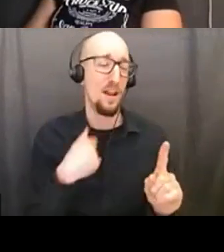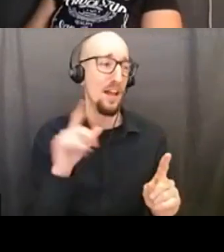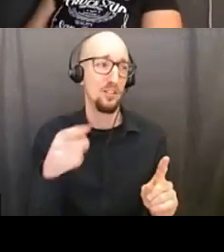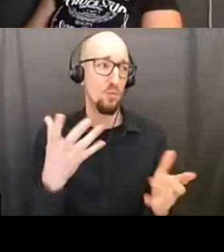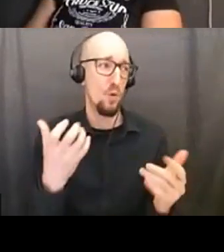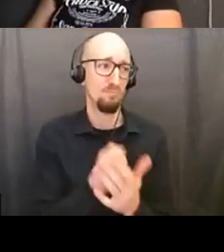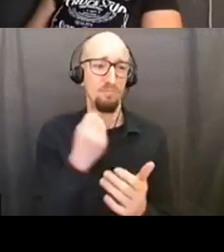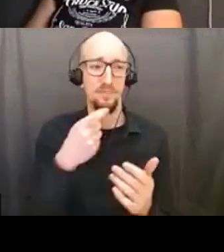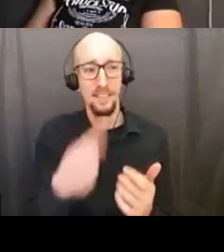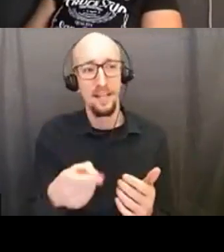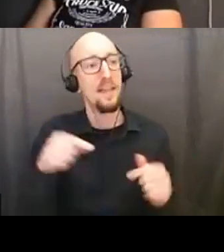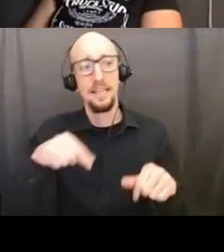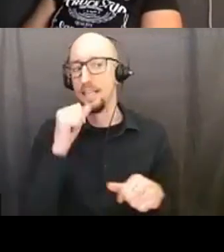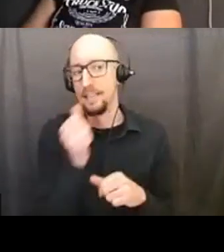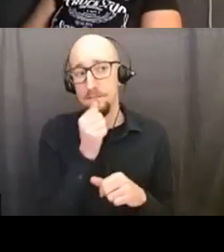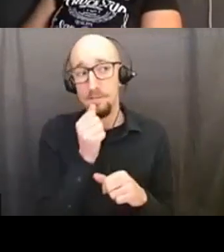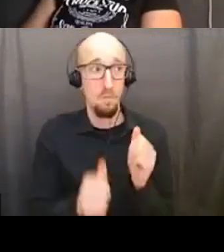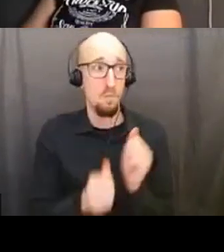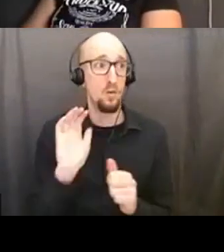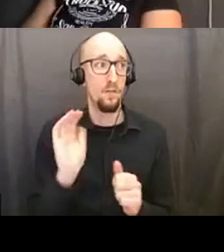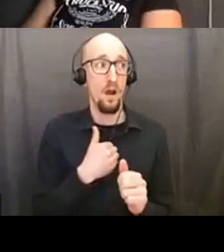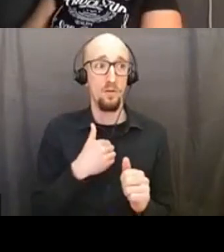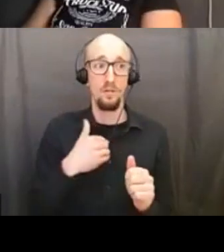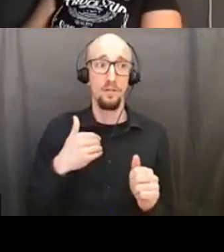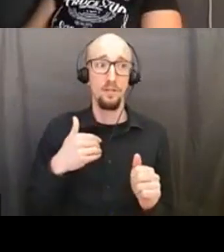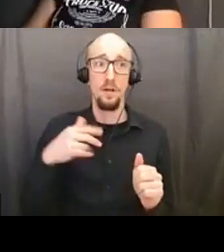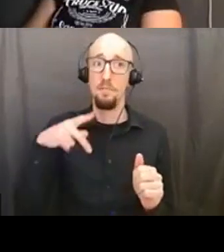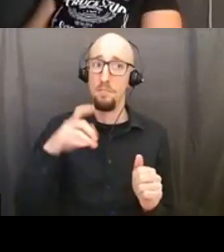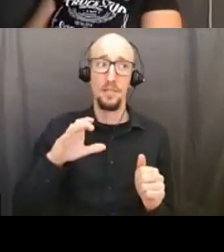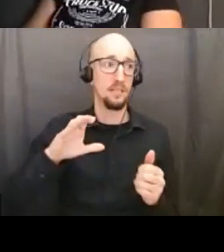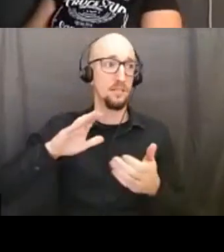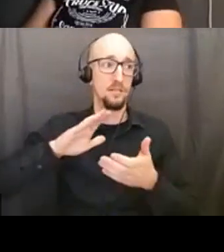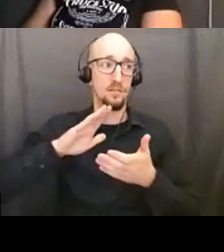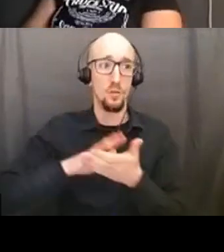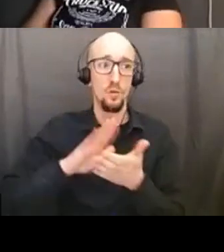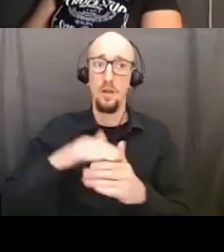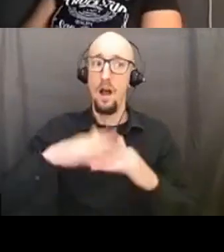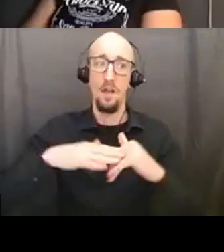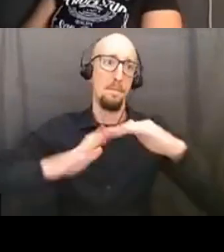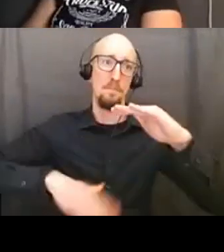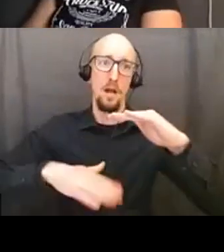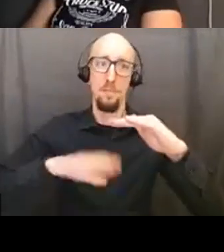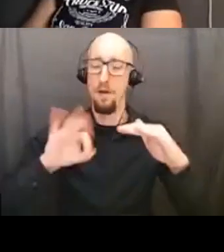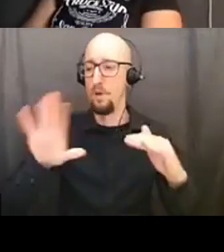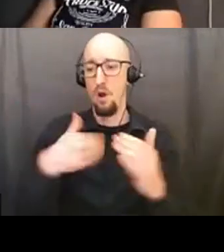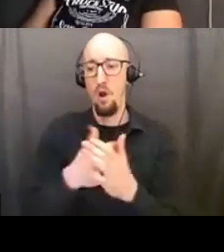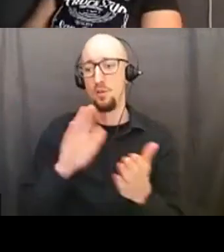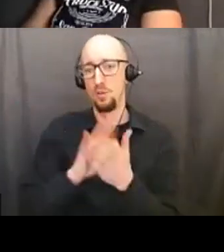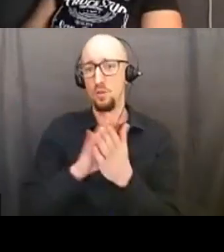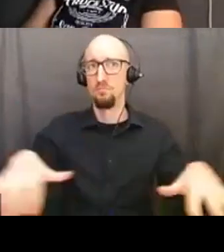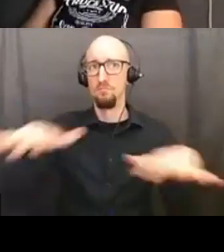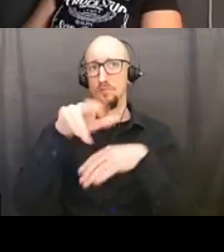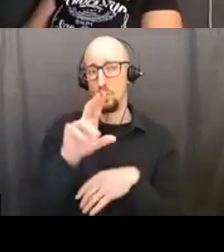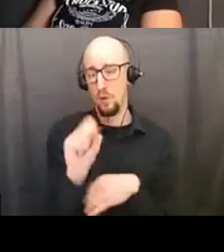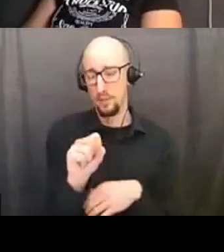that it's not a secret that most of Boston public schools are on the bottom of all the schools in the country. So